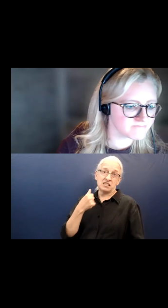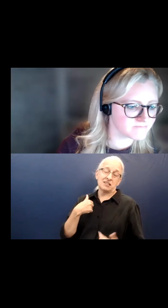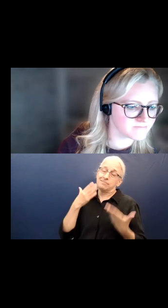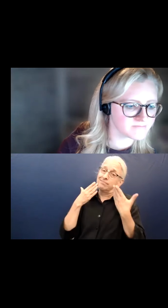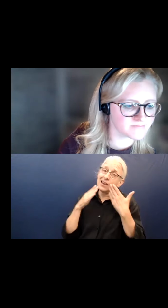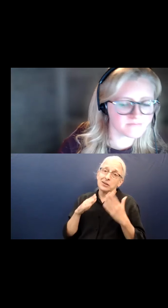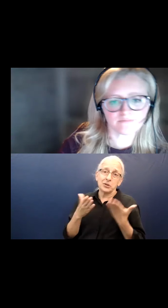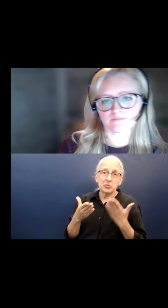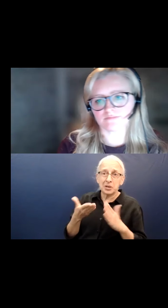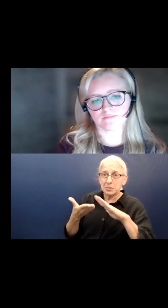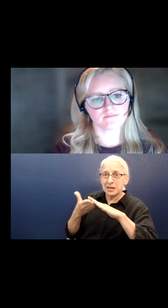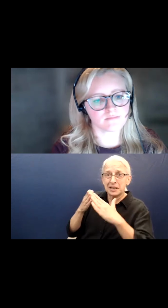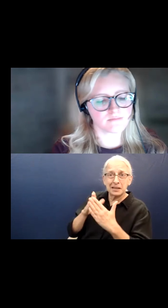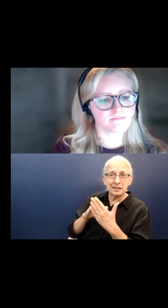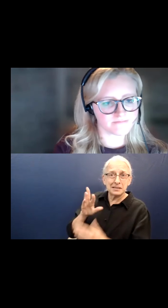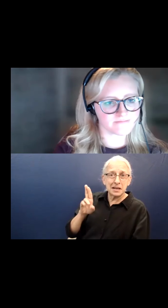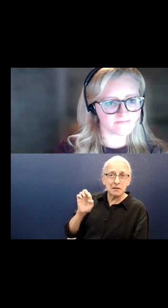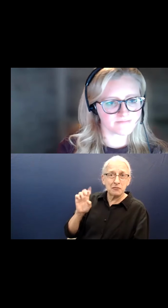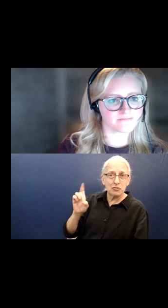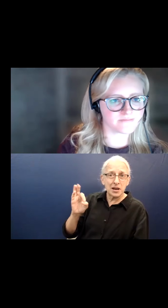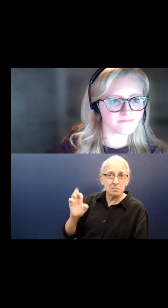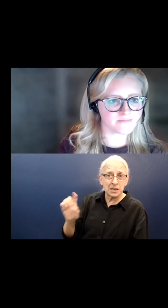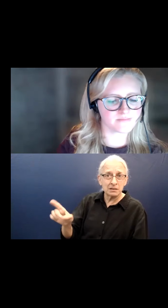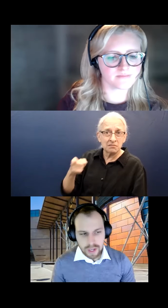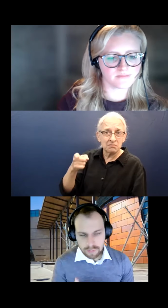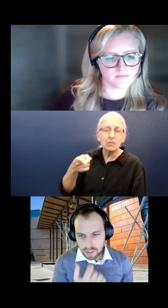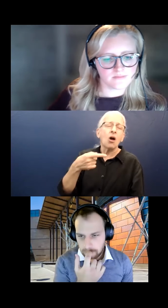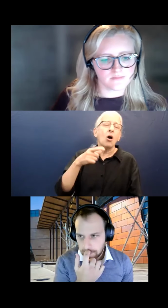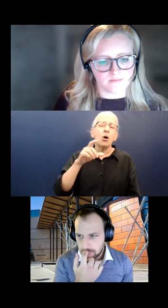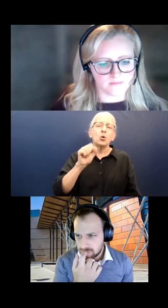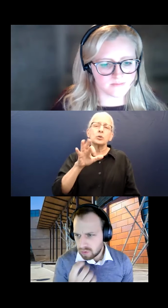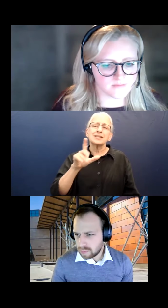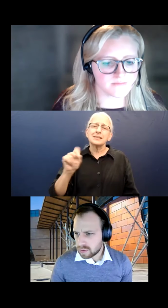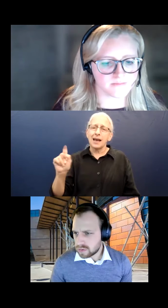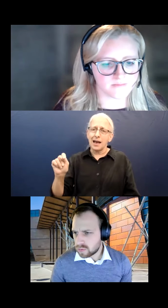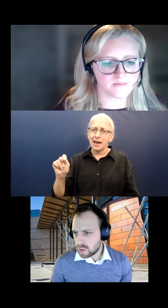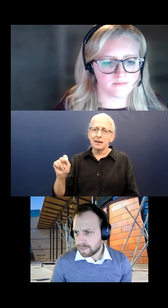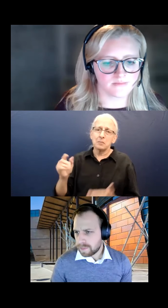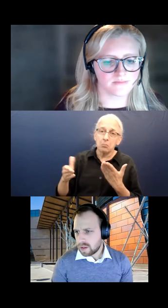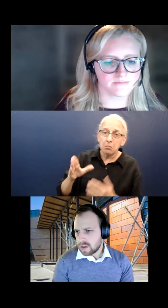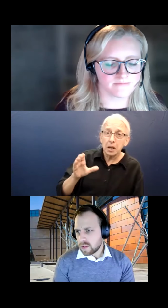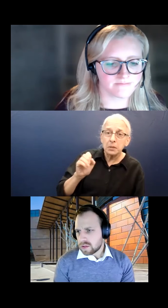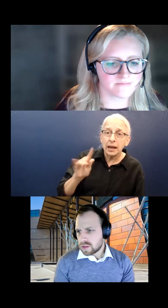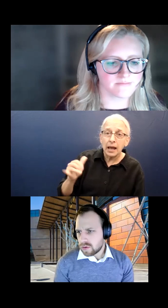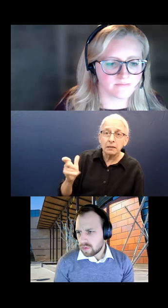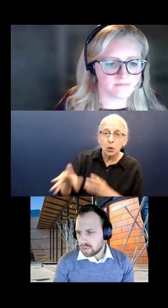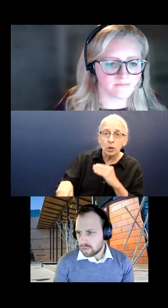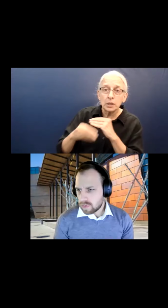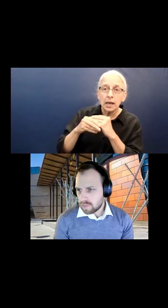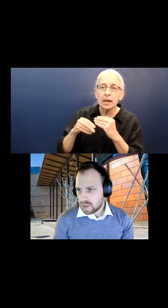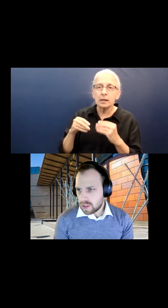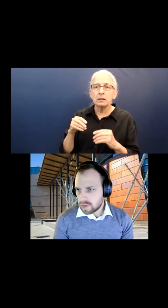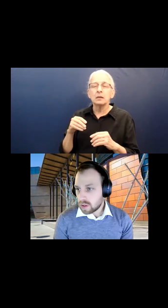Yeah, I can. Scott Reynolds from the city of Redmond. I can chime in, and Kathy Beam may follow up here too as well.